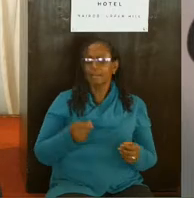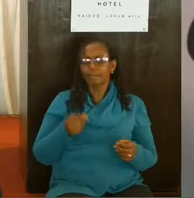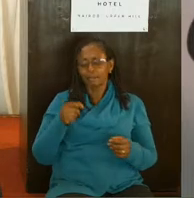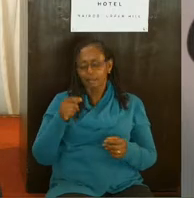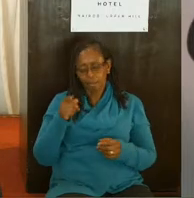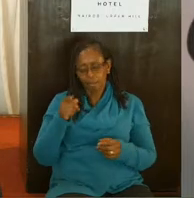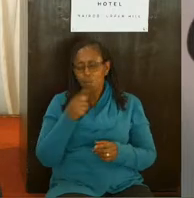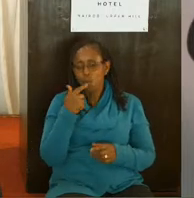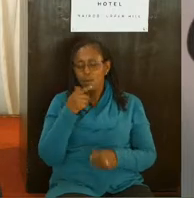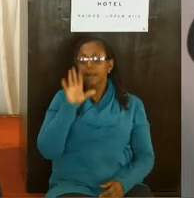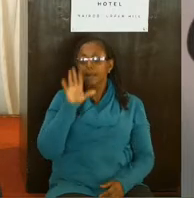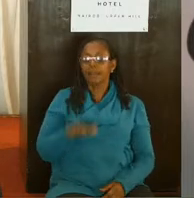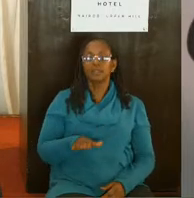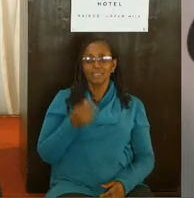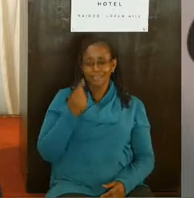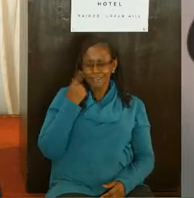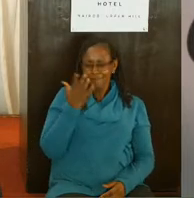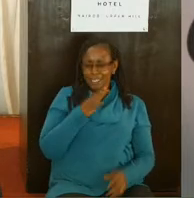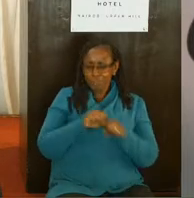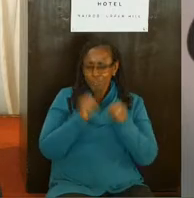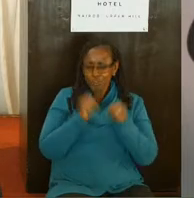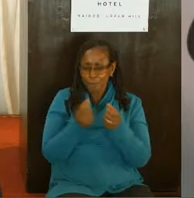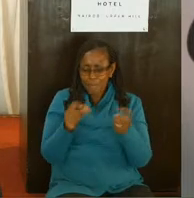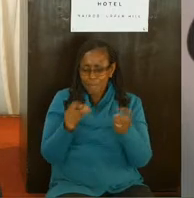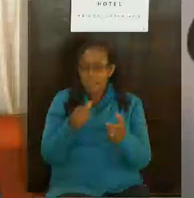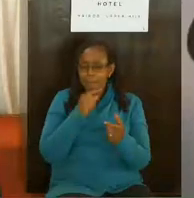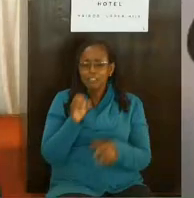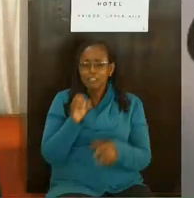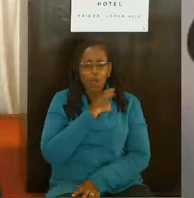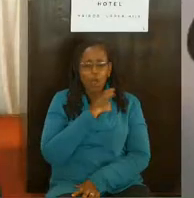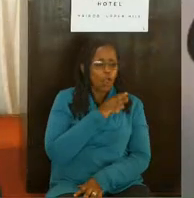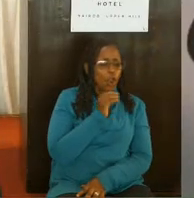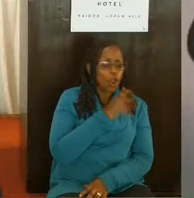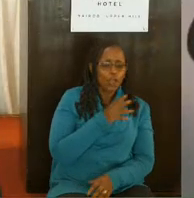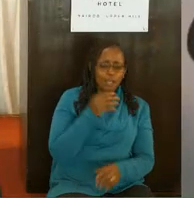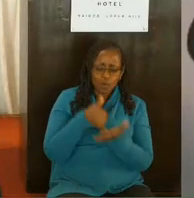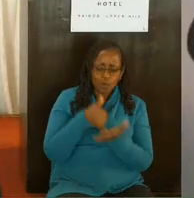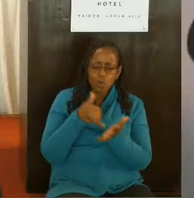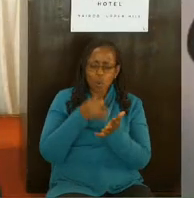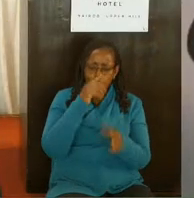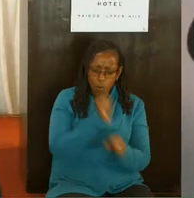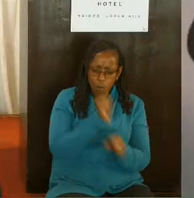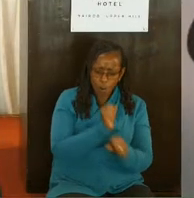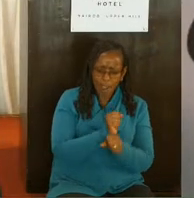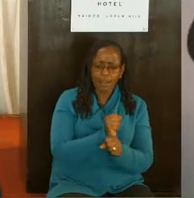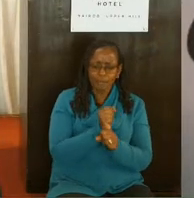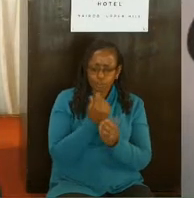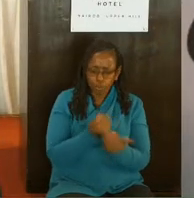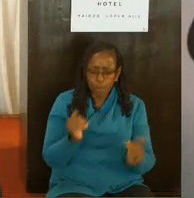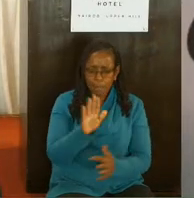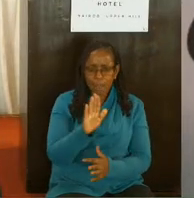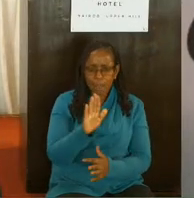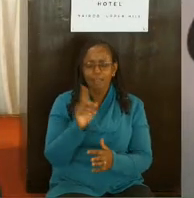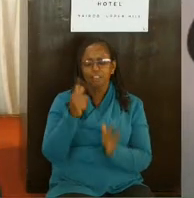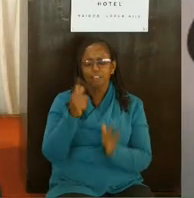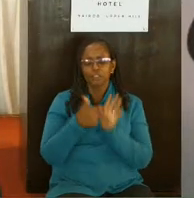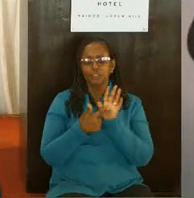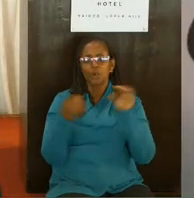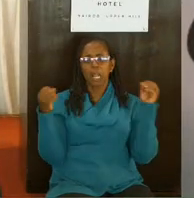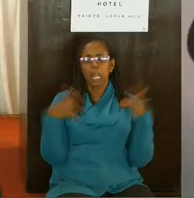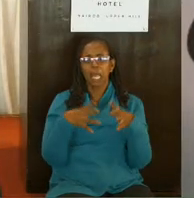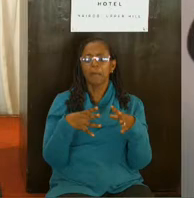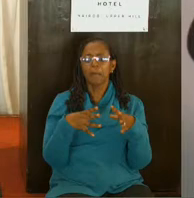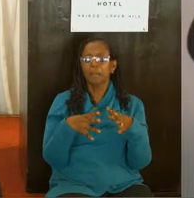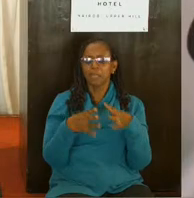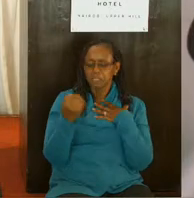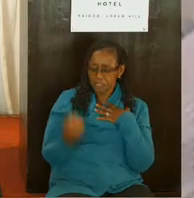the parent you saw what was happening in social media including the homework that the children were being given so it was a clear demonstration that this